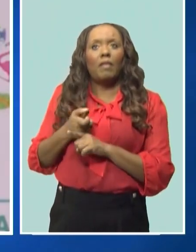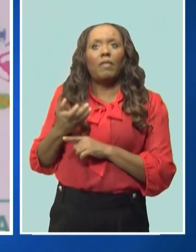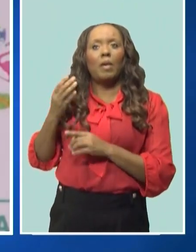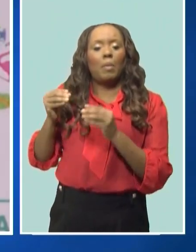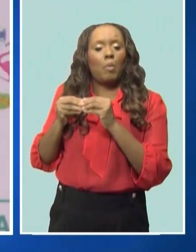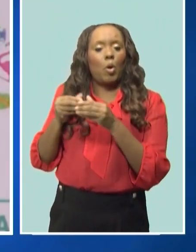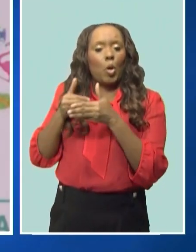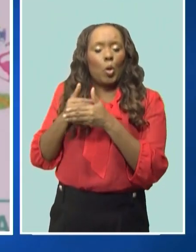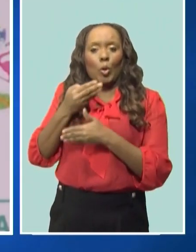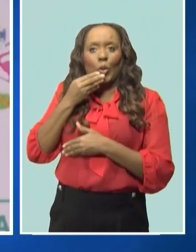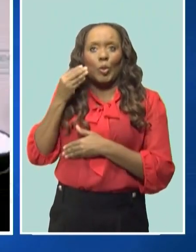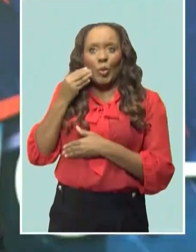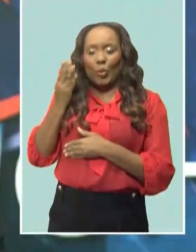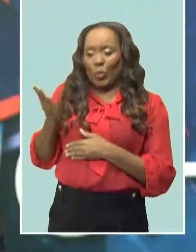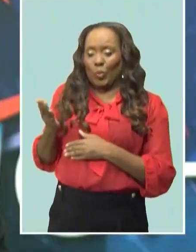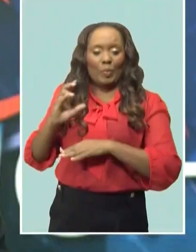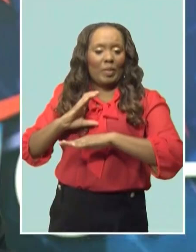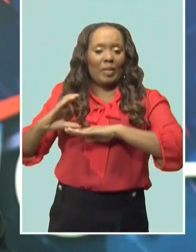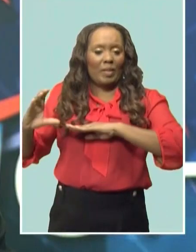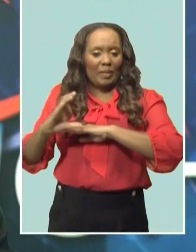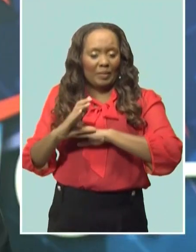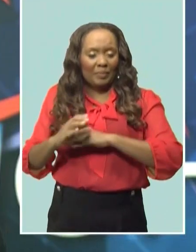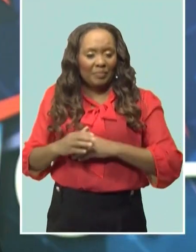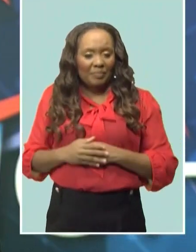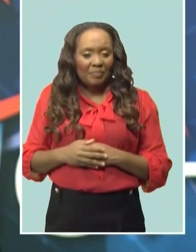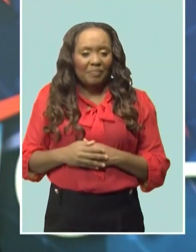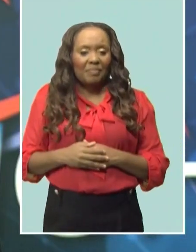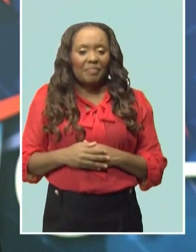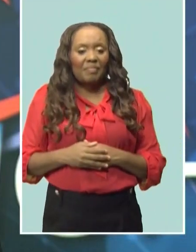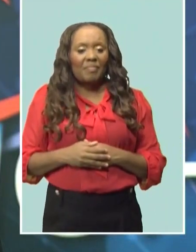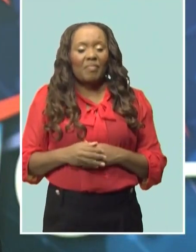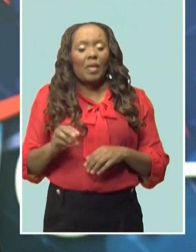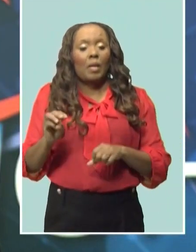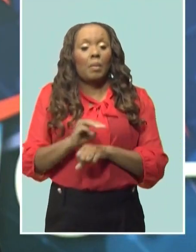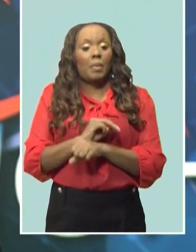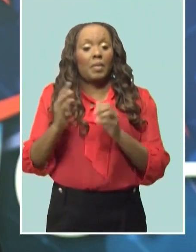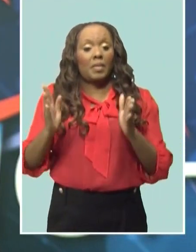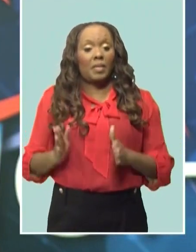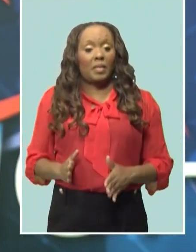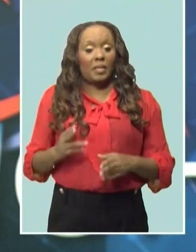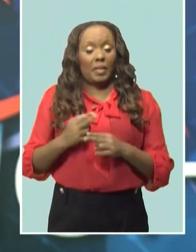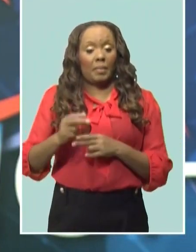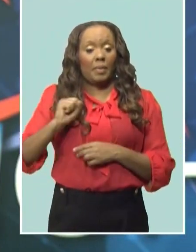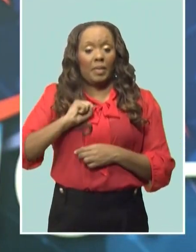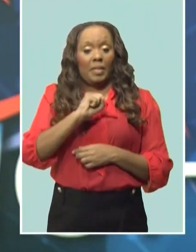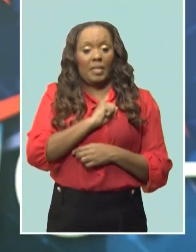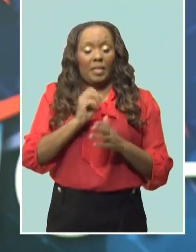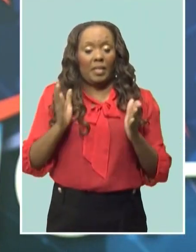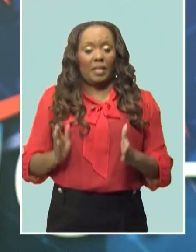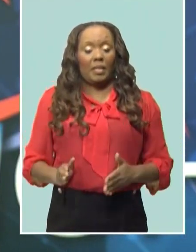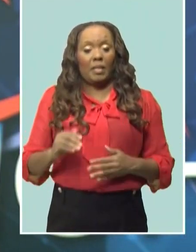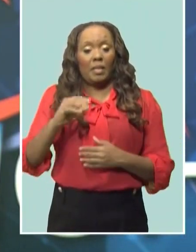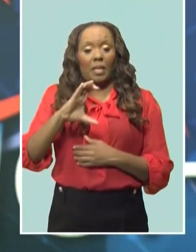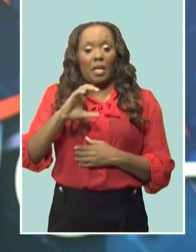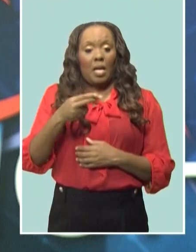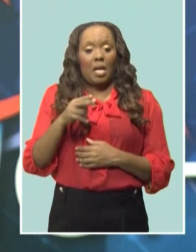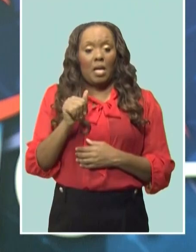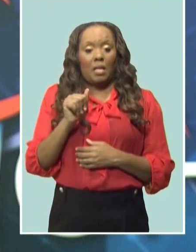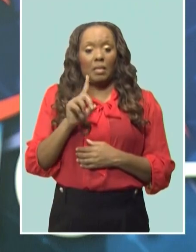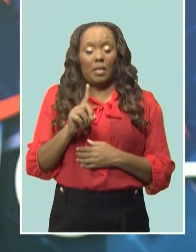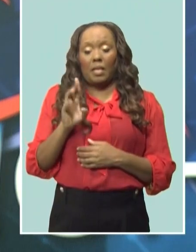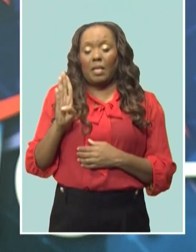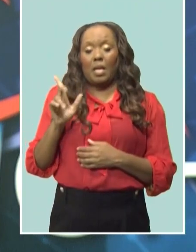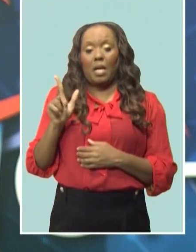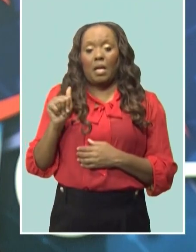So thank you very much. Minister in the Ministry of Economic Affairs and Investment, Senator Chad Blackman, is among the Barbados